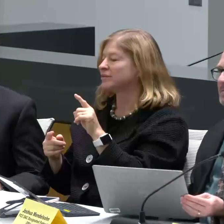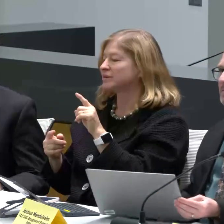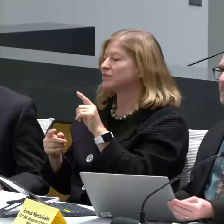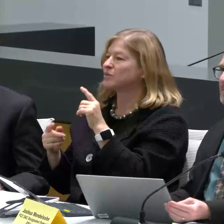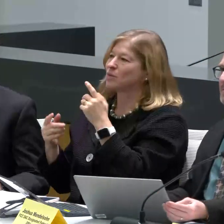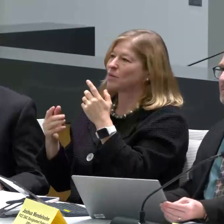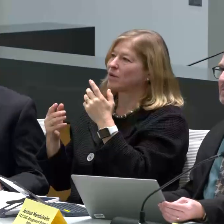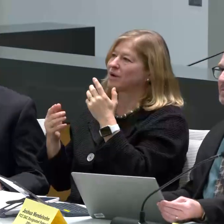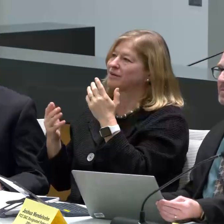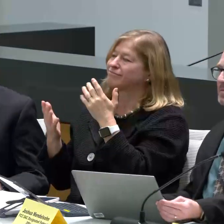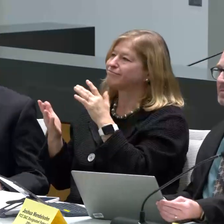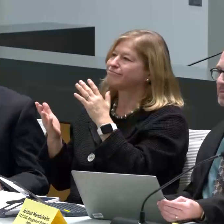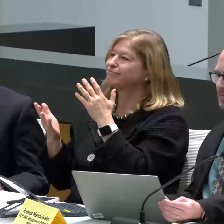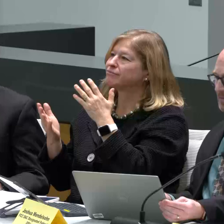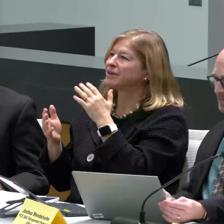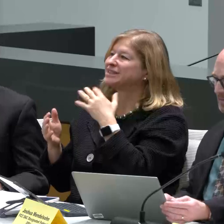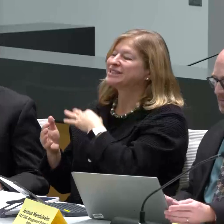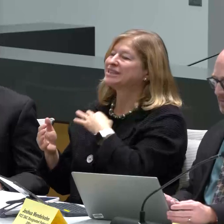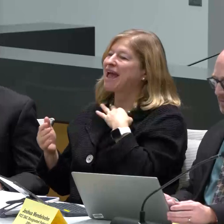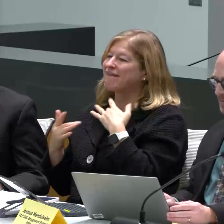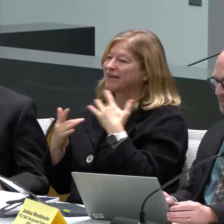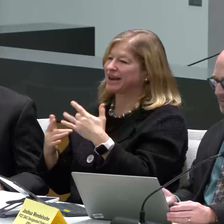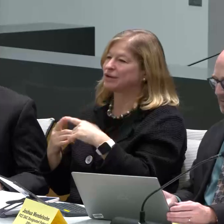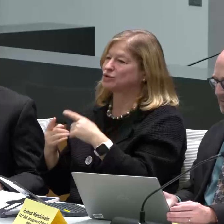That's what text to 911